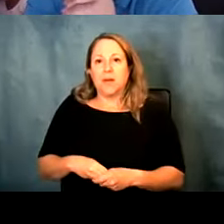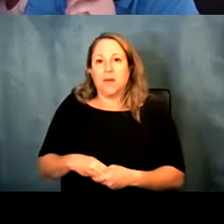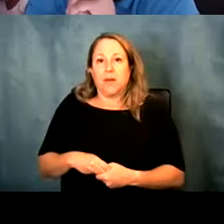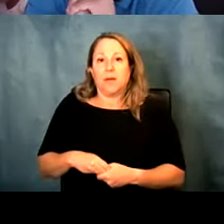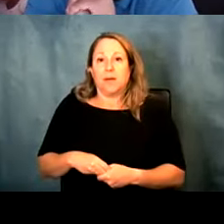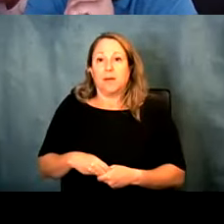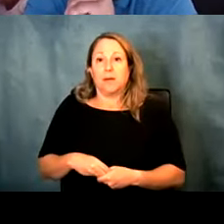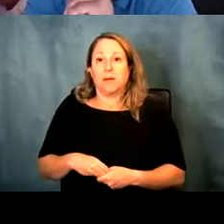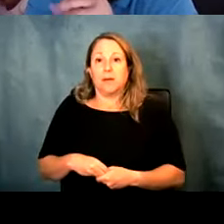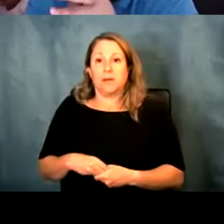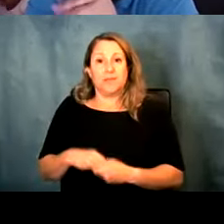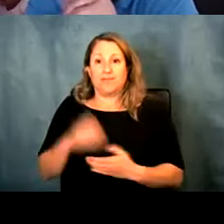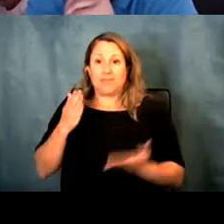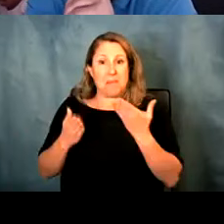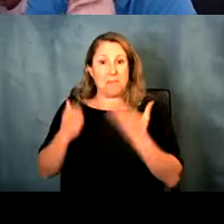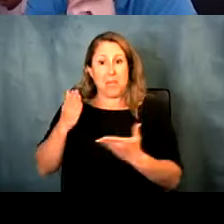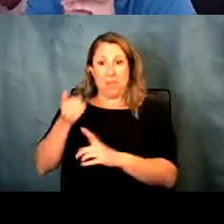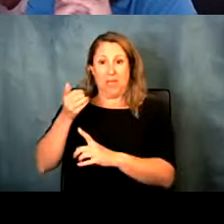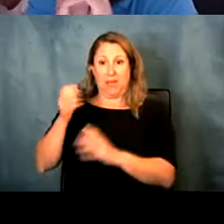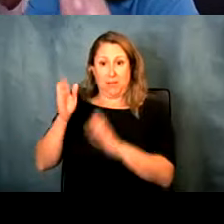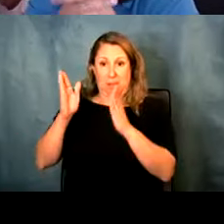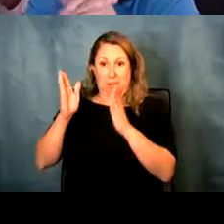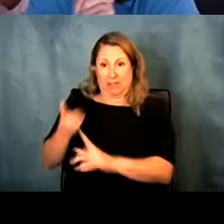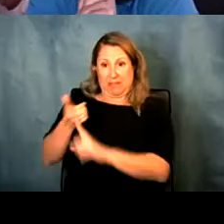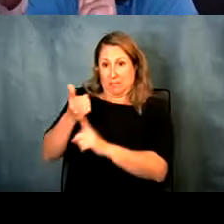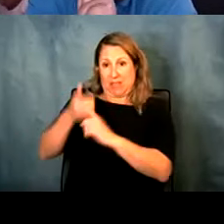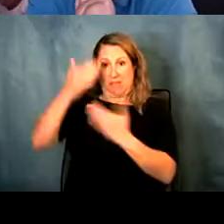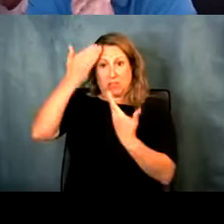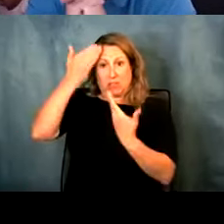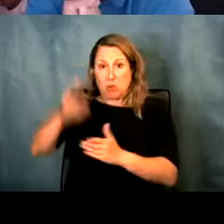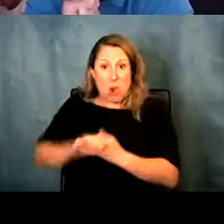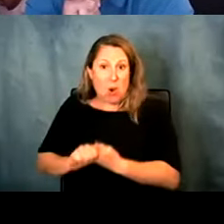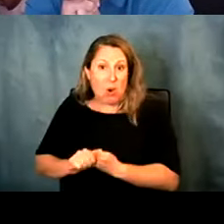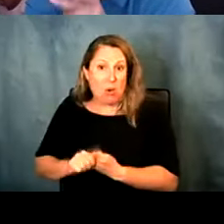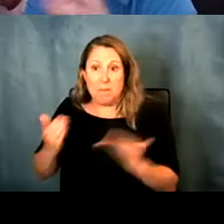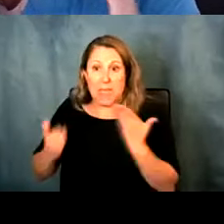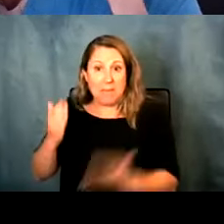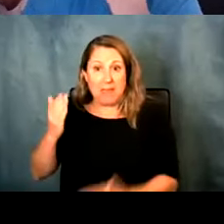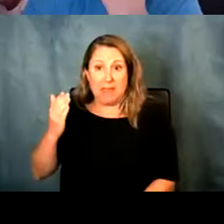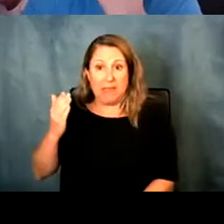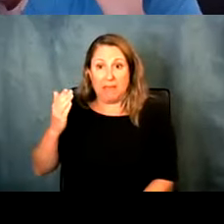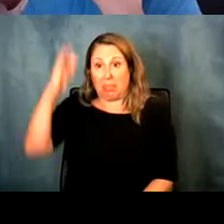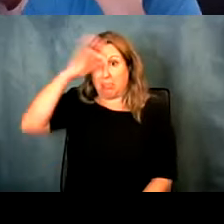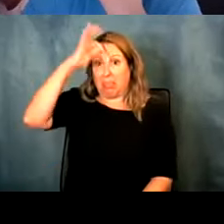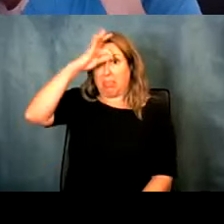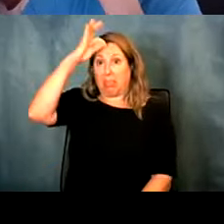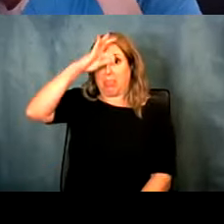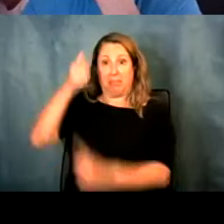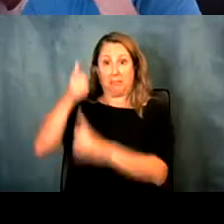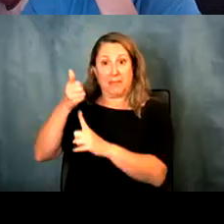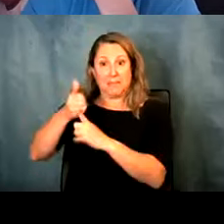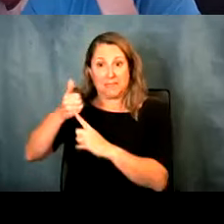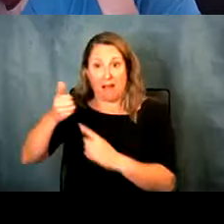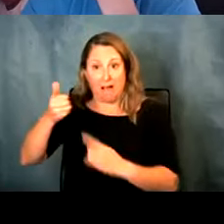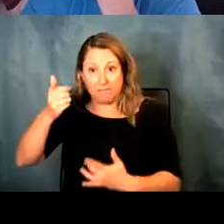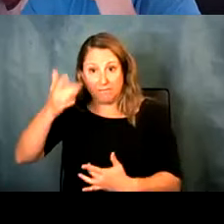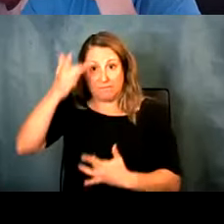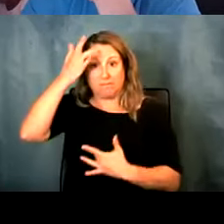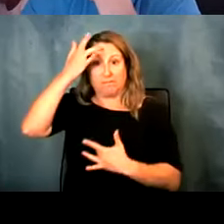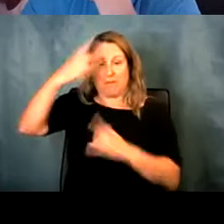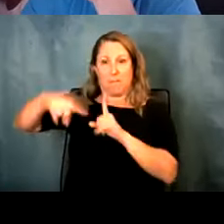is not something that you will always know for sure about whether or not you've been exposed, whether or not you've been infected. And especially when